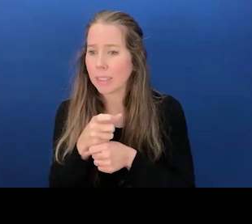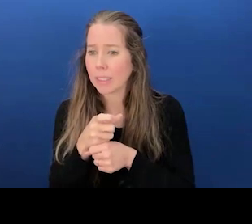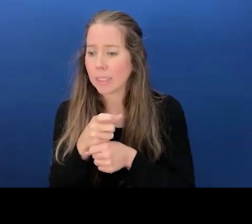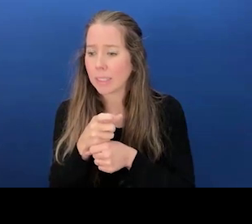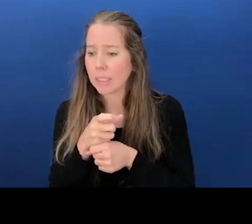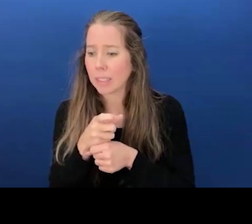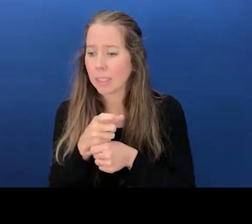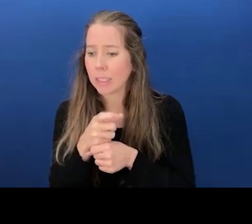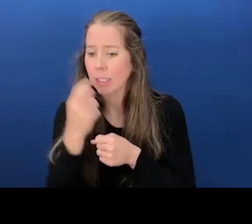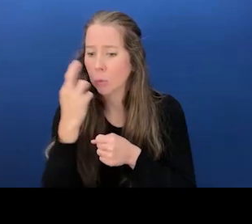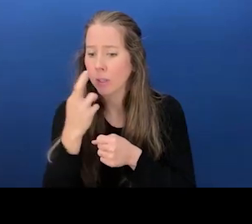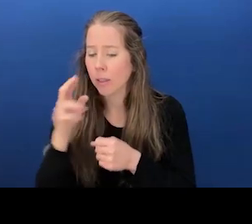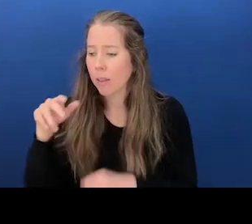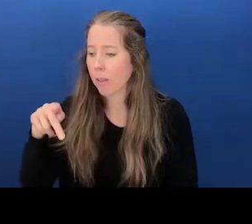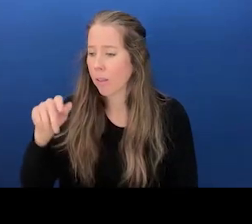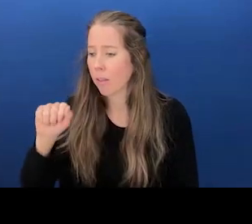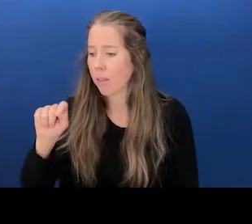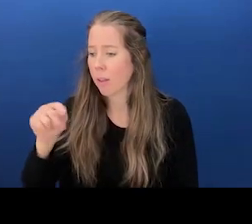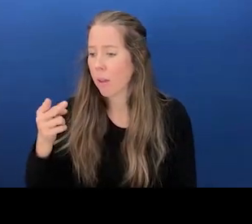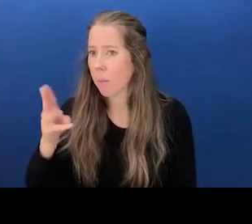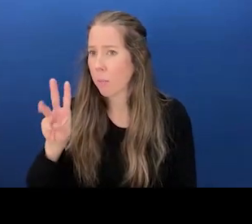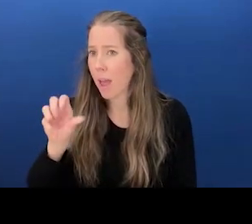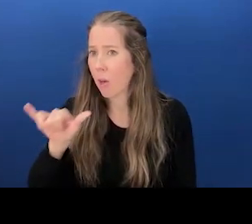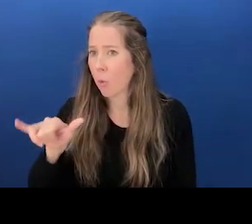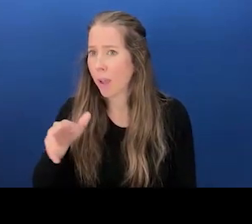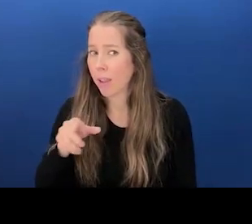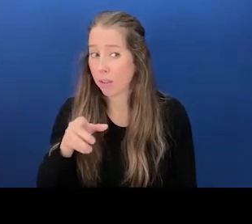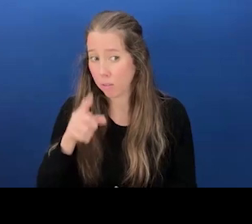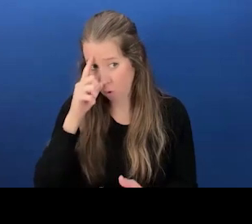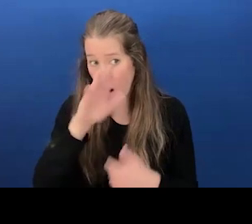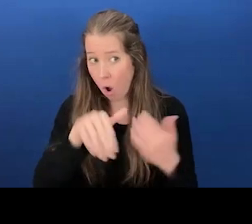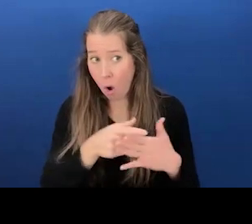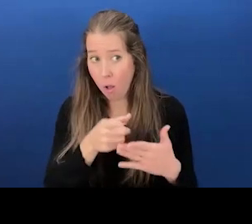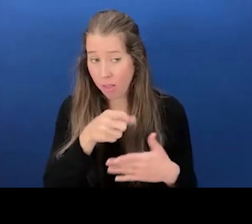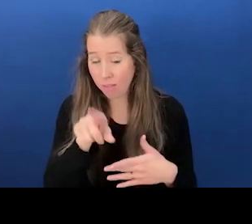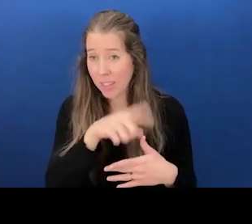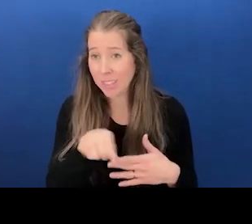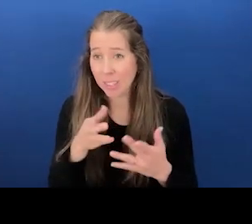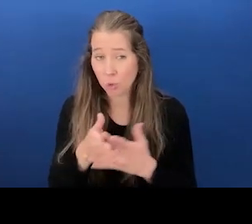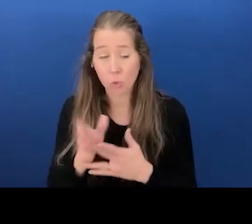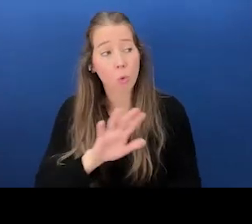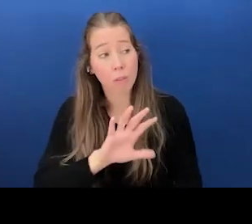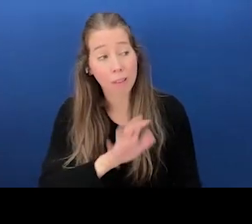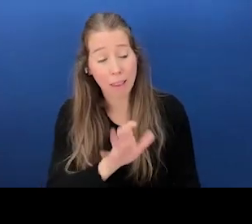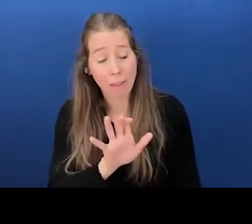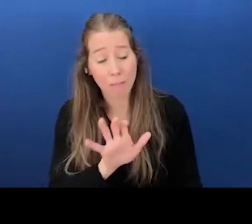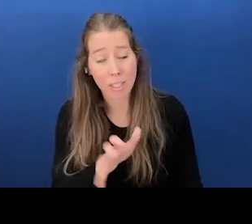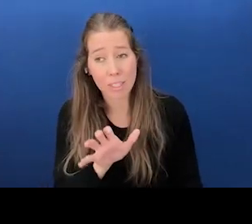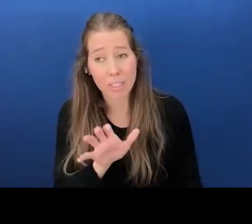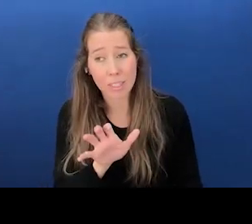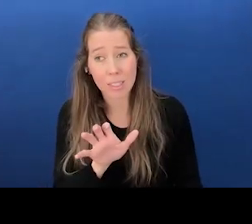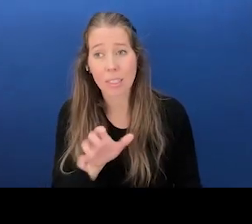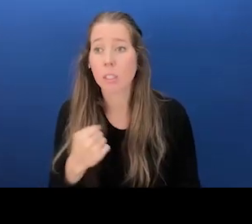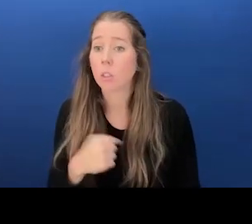because the pathway to all of this is through Canvas. So yes, we do not want to do this with a